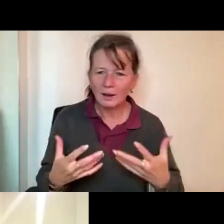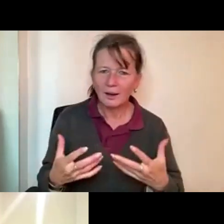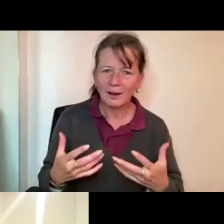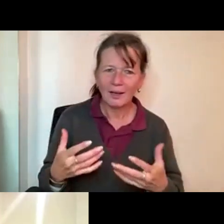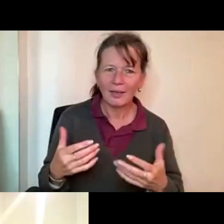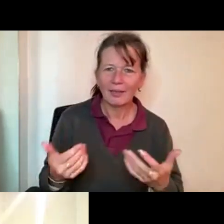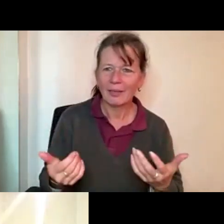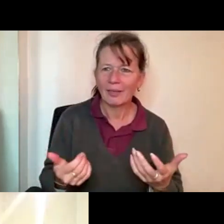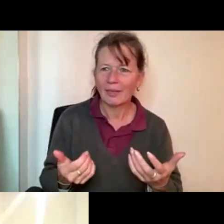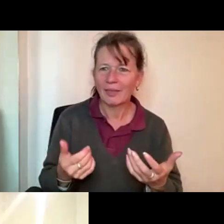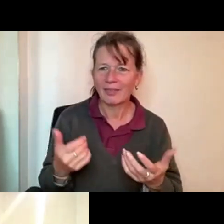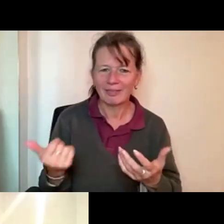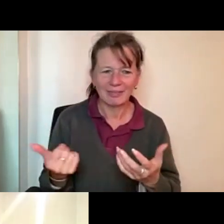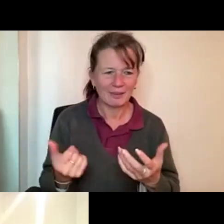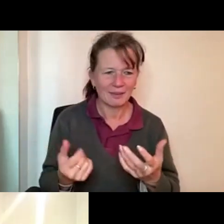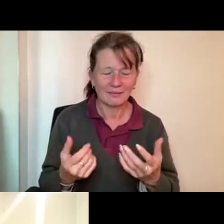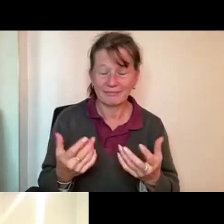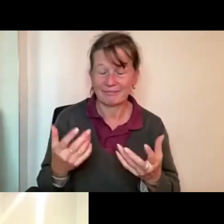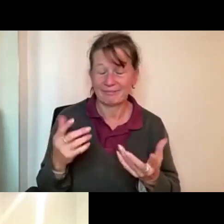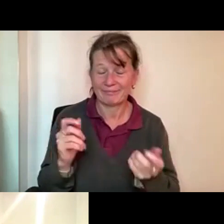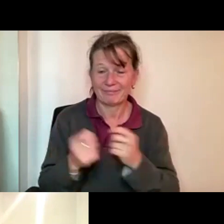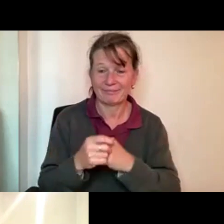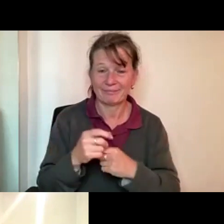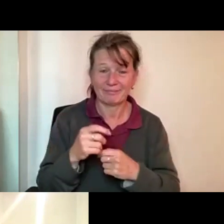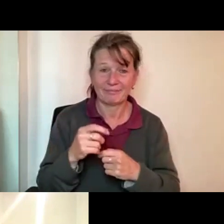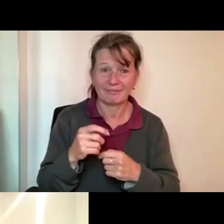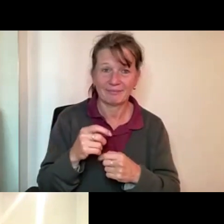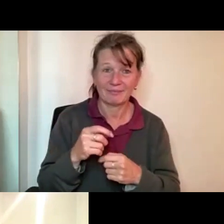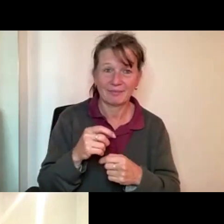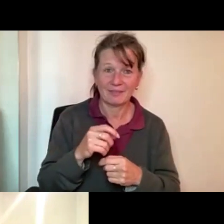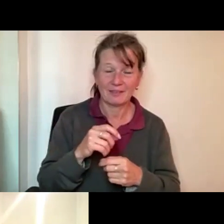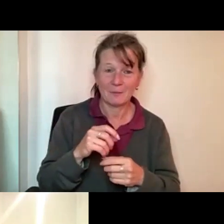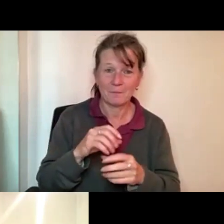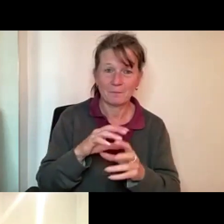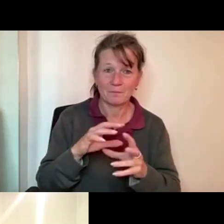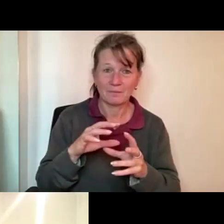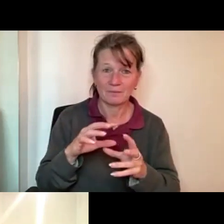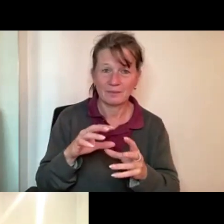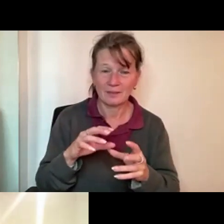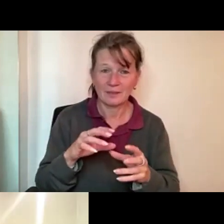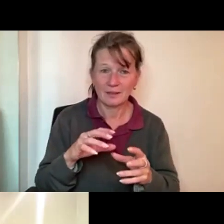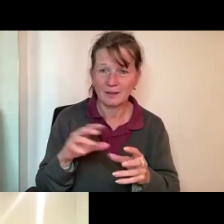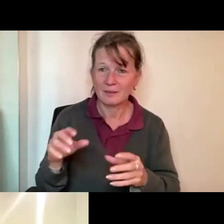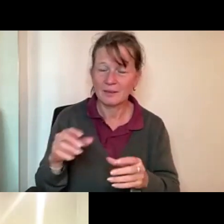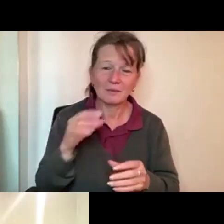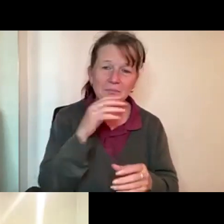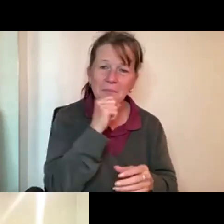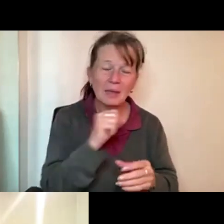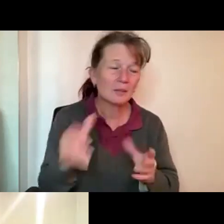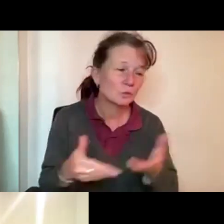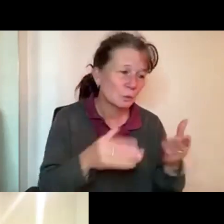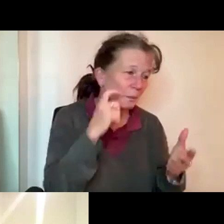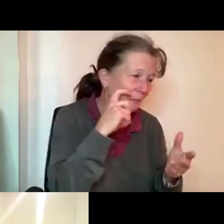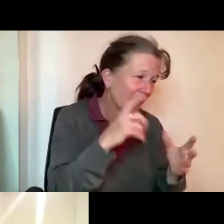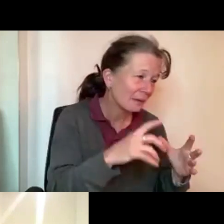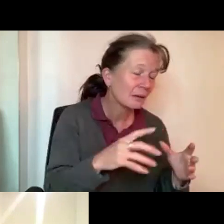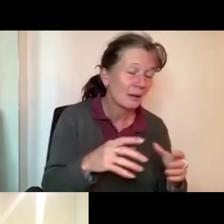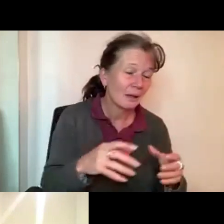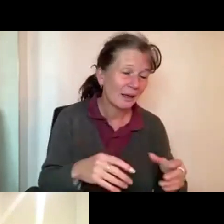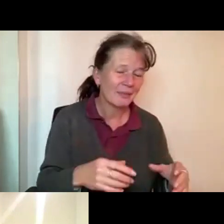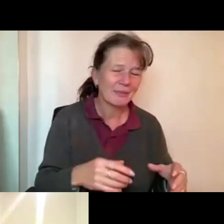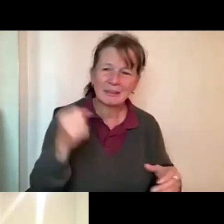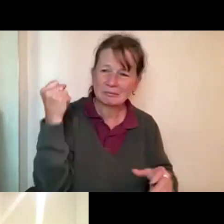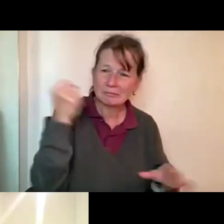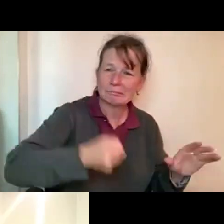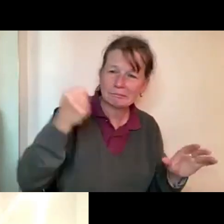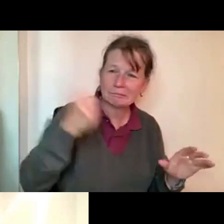fecundity, and that somehow she puts Holofernes to bed because he's so drunk, and then bashes him. It also felt very much